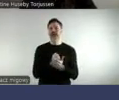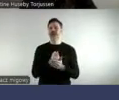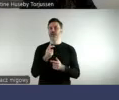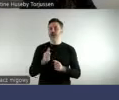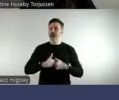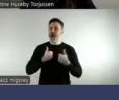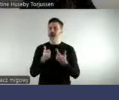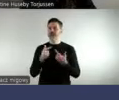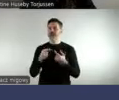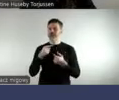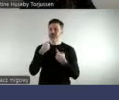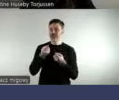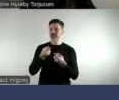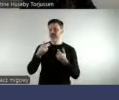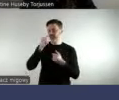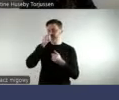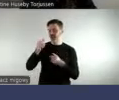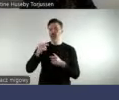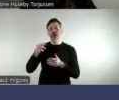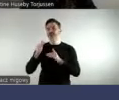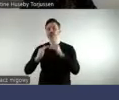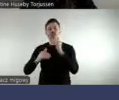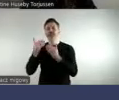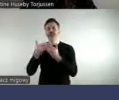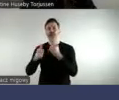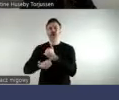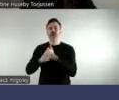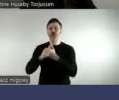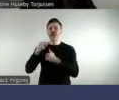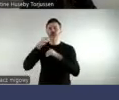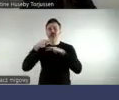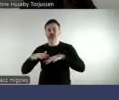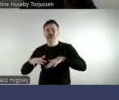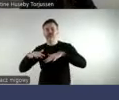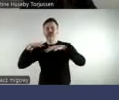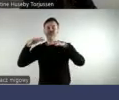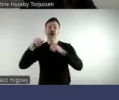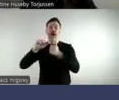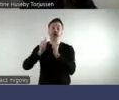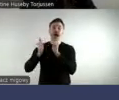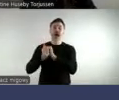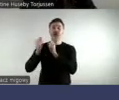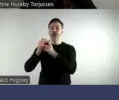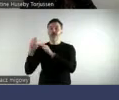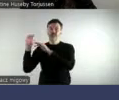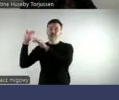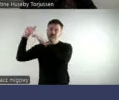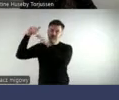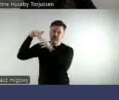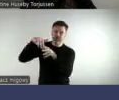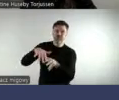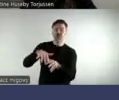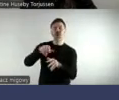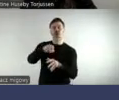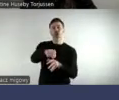health. So recently, we also have been obliged to include defense industry and military facilities in